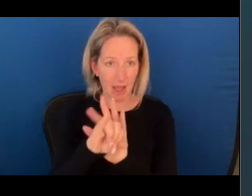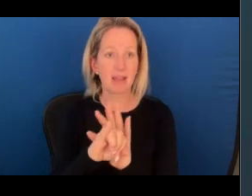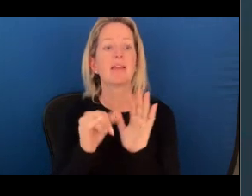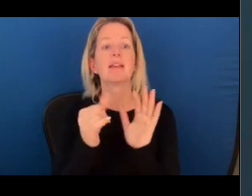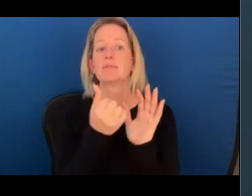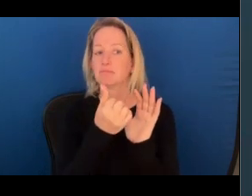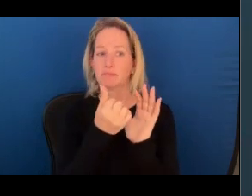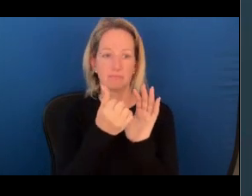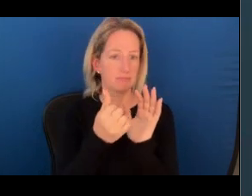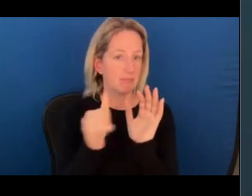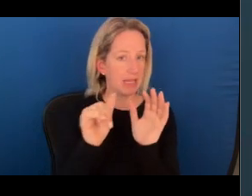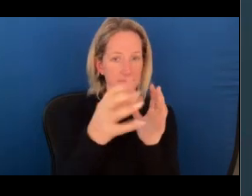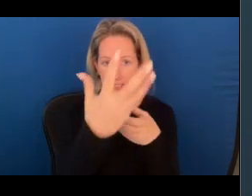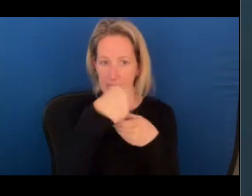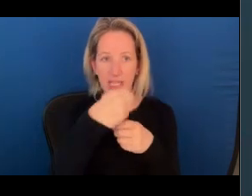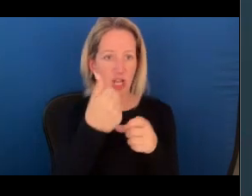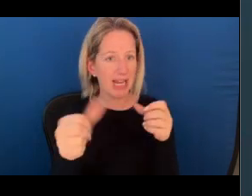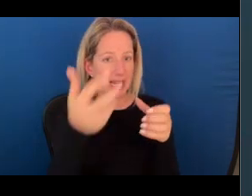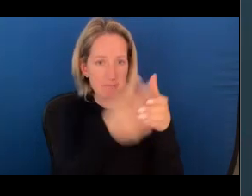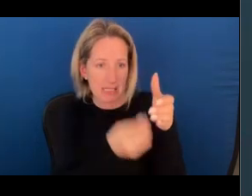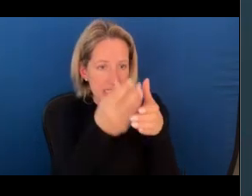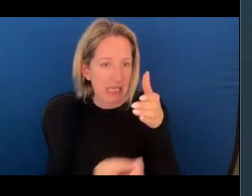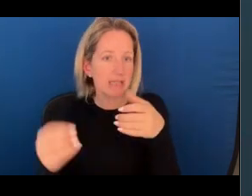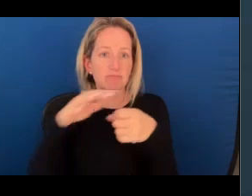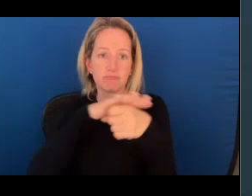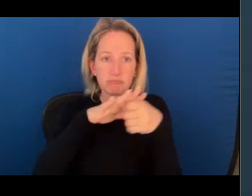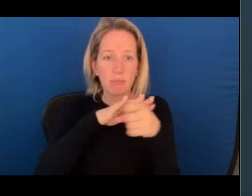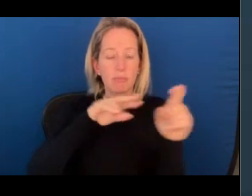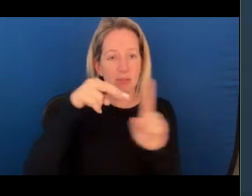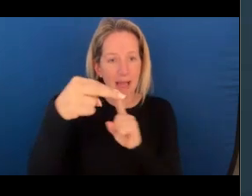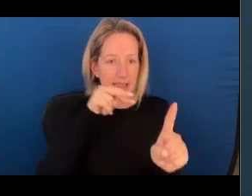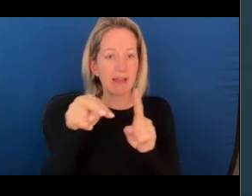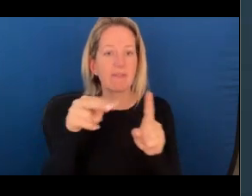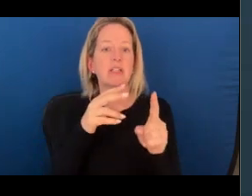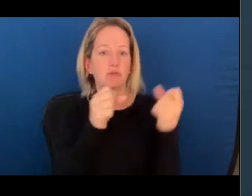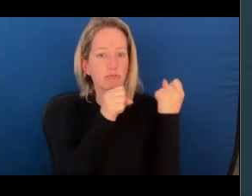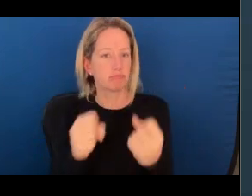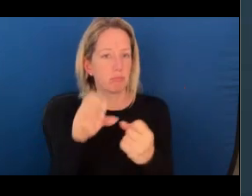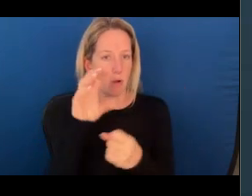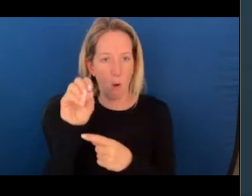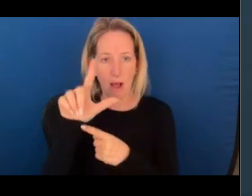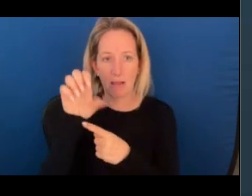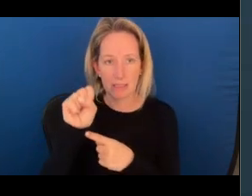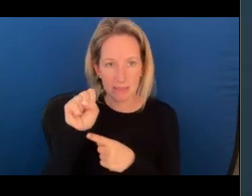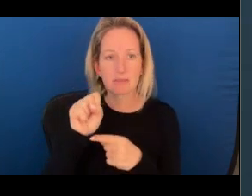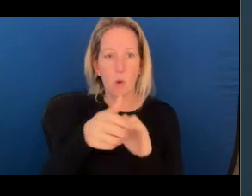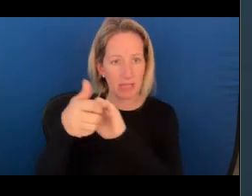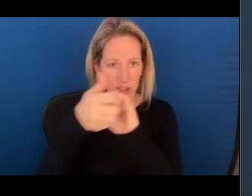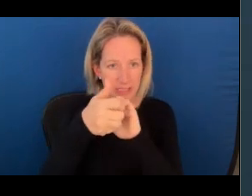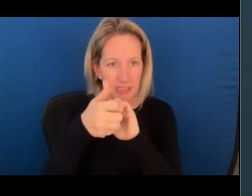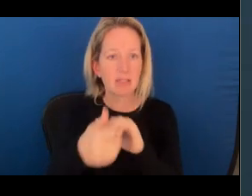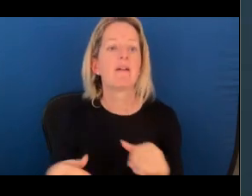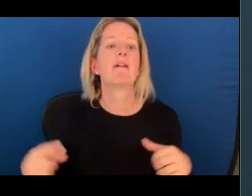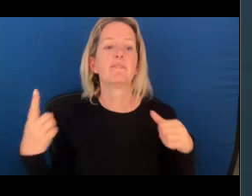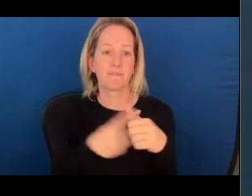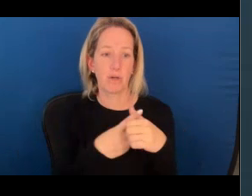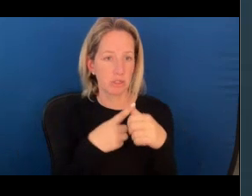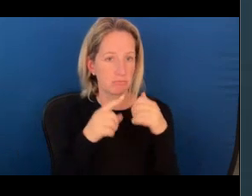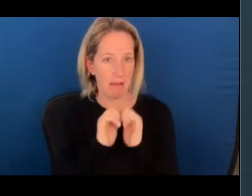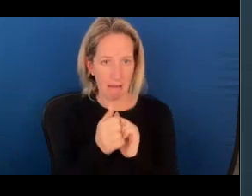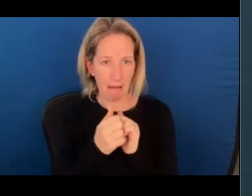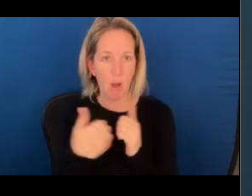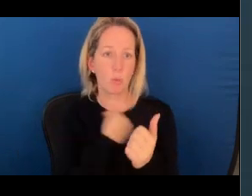perspectives and sectors in order to strengthen the Ocean Litter Strategy framework and coalition. And we did this by first conducting a statewide